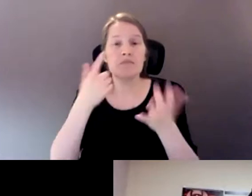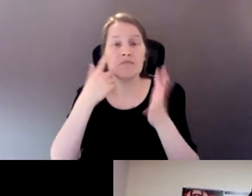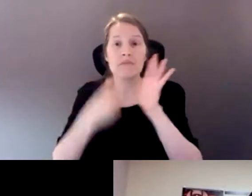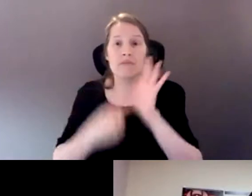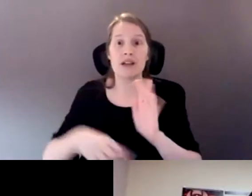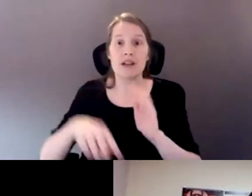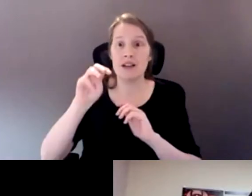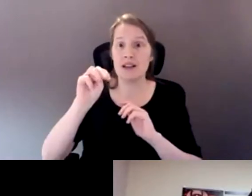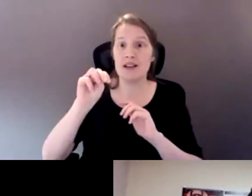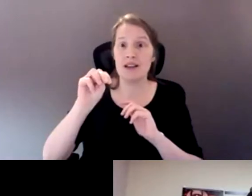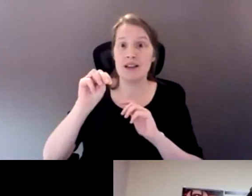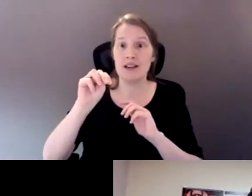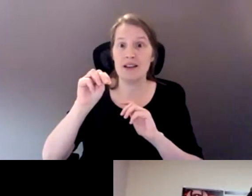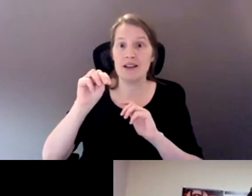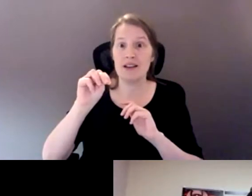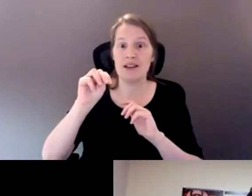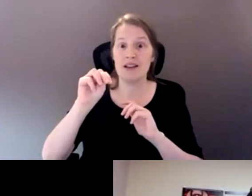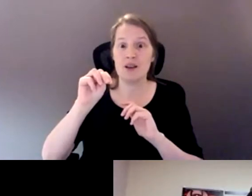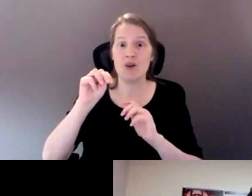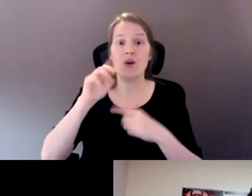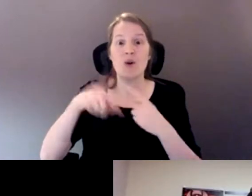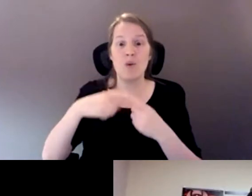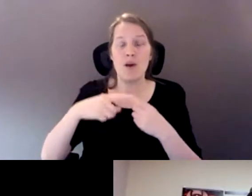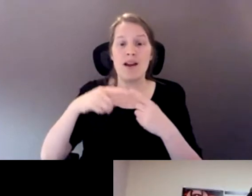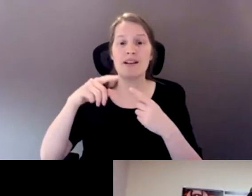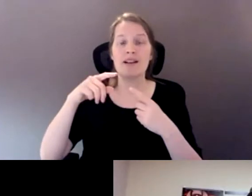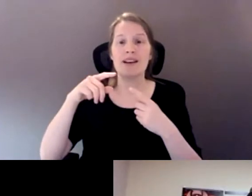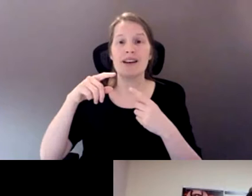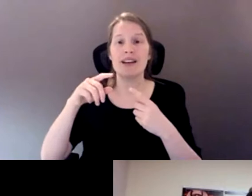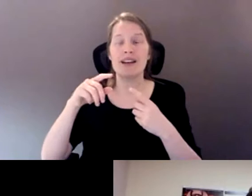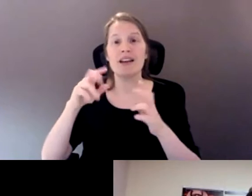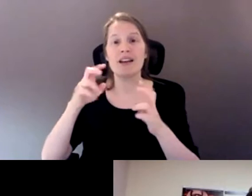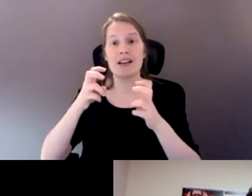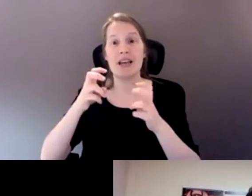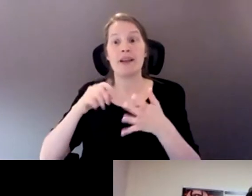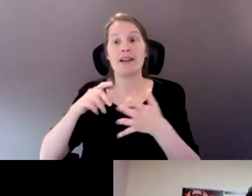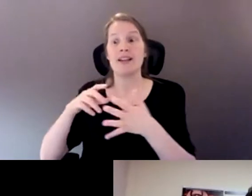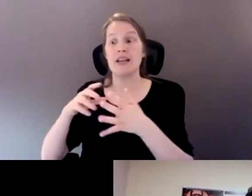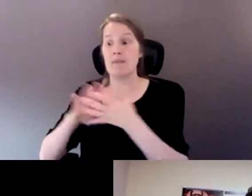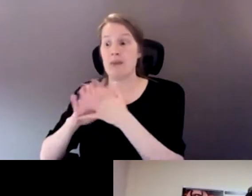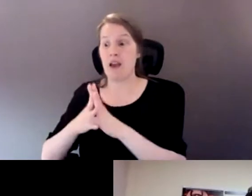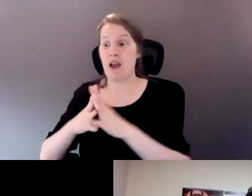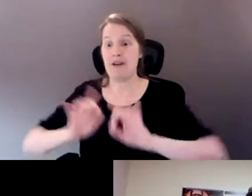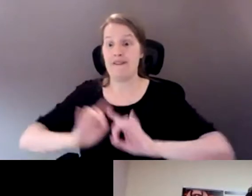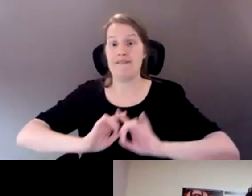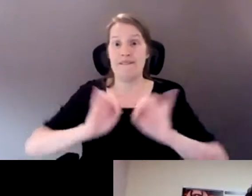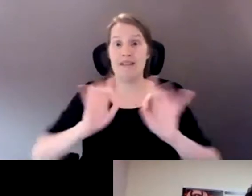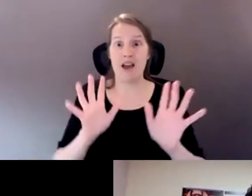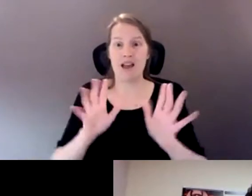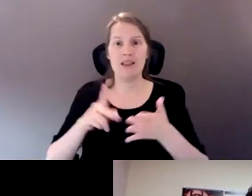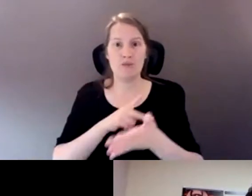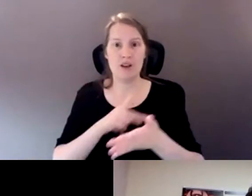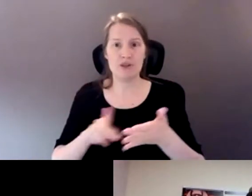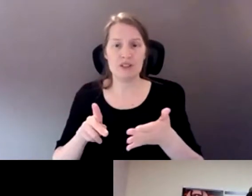often when madness becomes violent, it takes the form of prejudices that are very up to date.